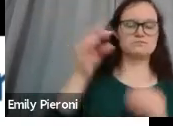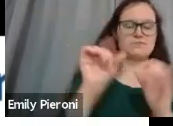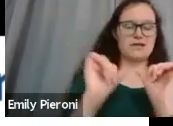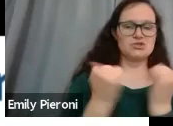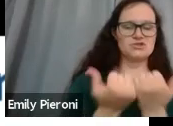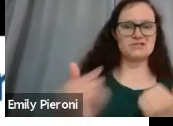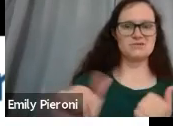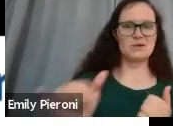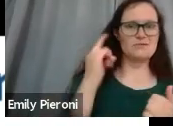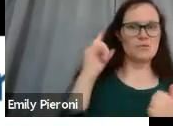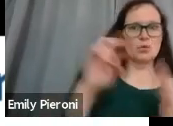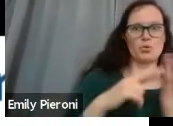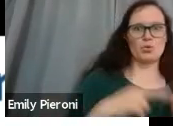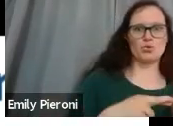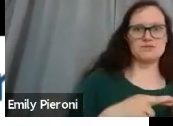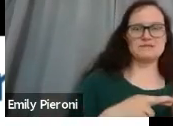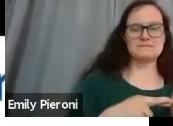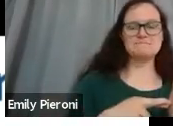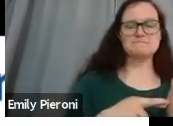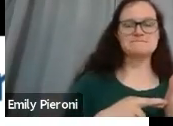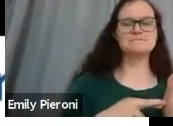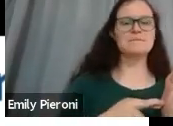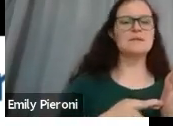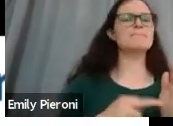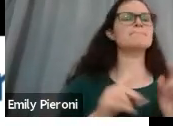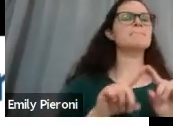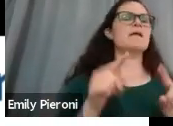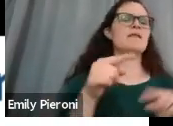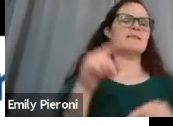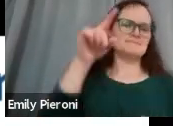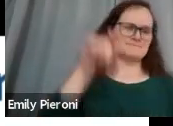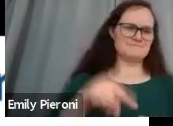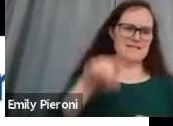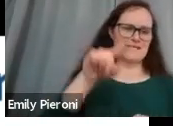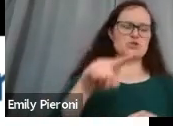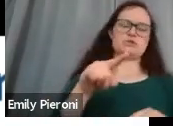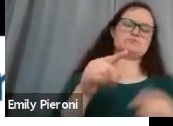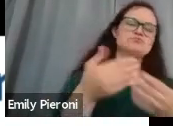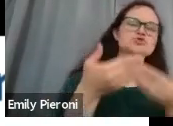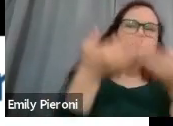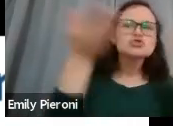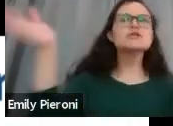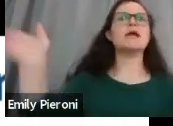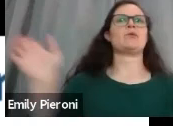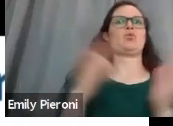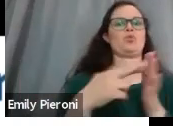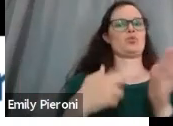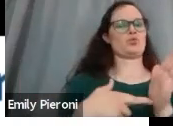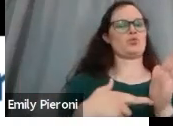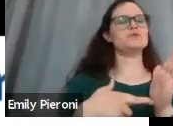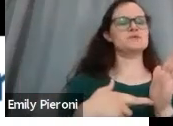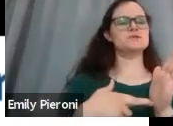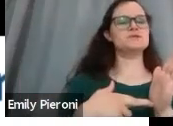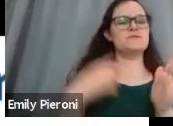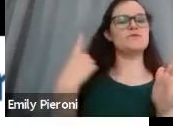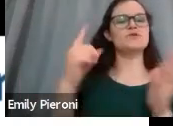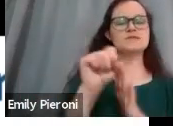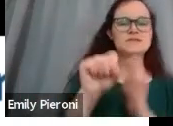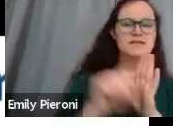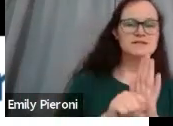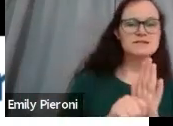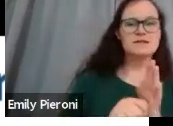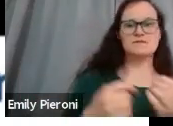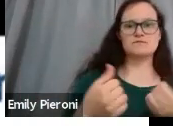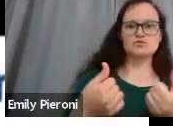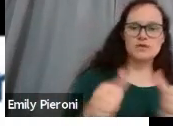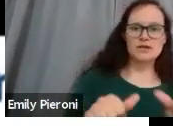general guidelines that we see from around the country, from other states that have tried to utilize non-traditional water